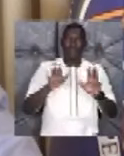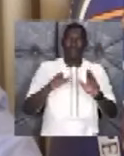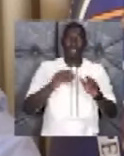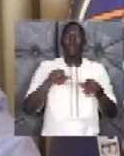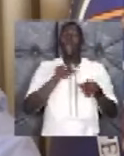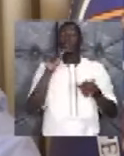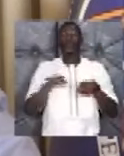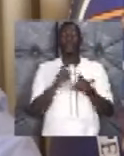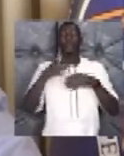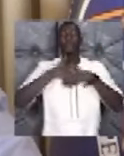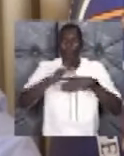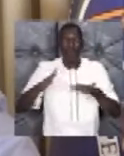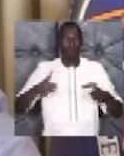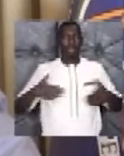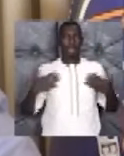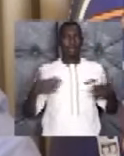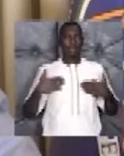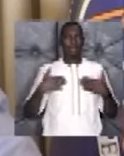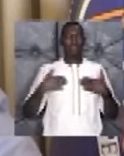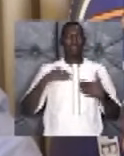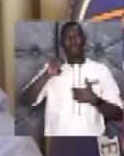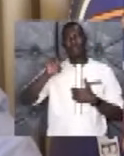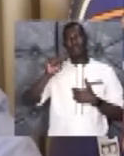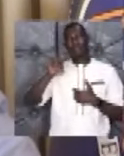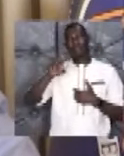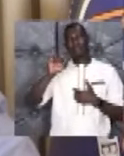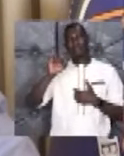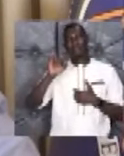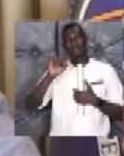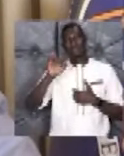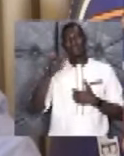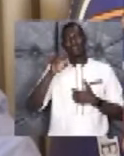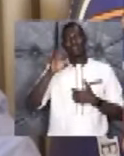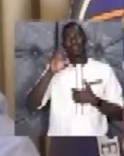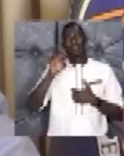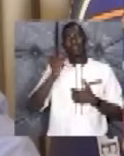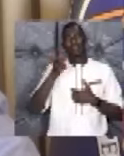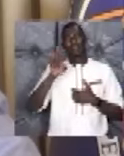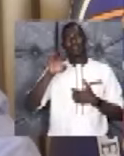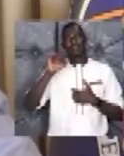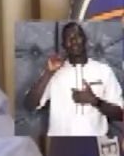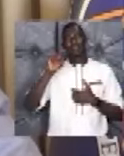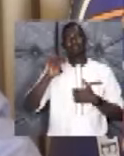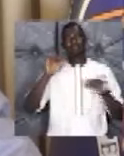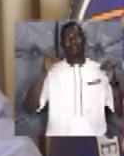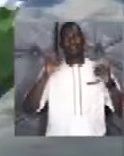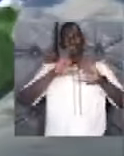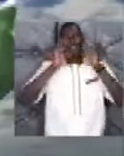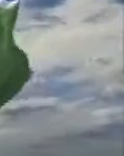of joy and blessings. Merry Christmas to all of you.